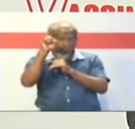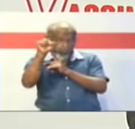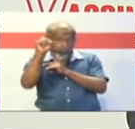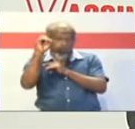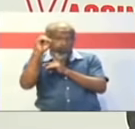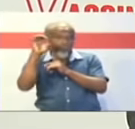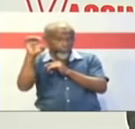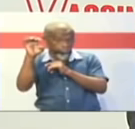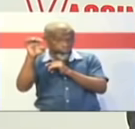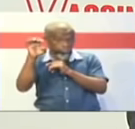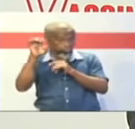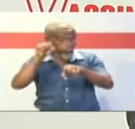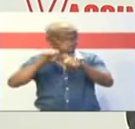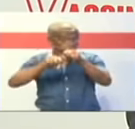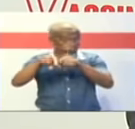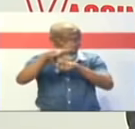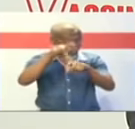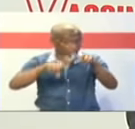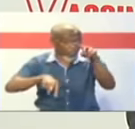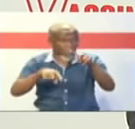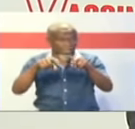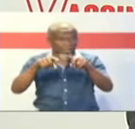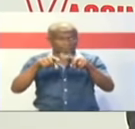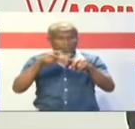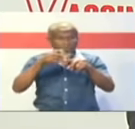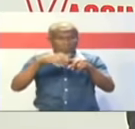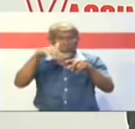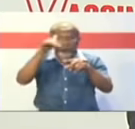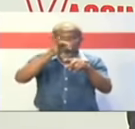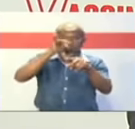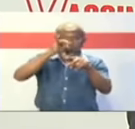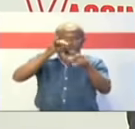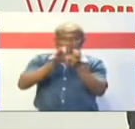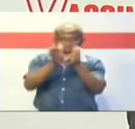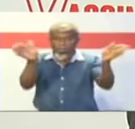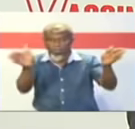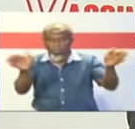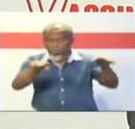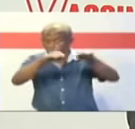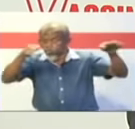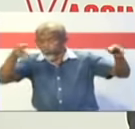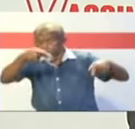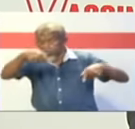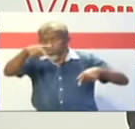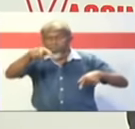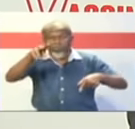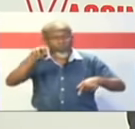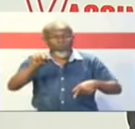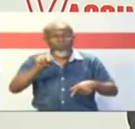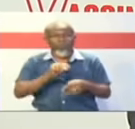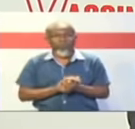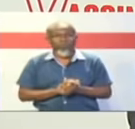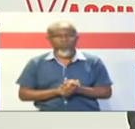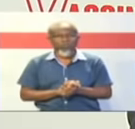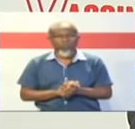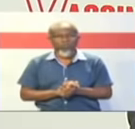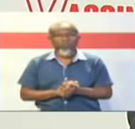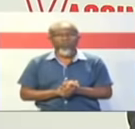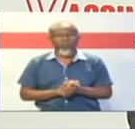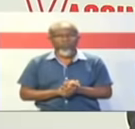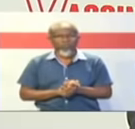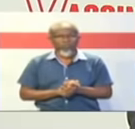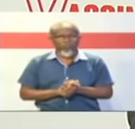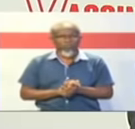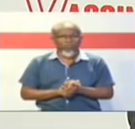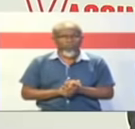which debars the consumption of alcohol in public spaces. There's under the public health regulation as well, from a health perspective,